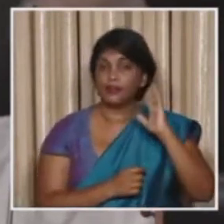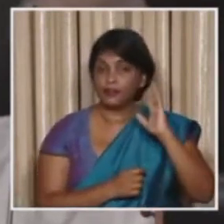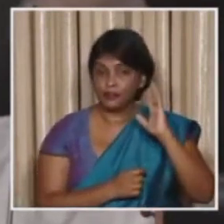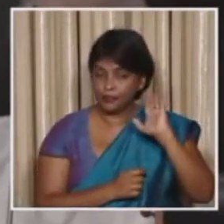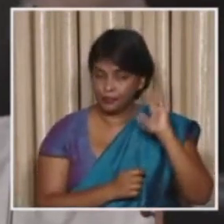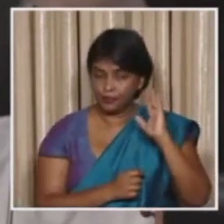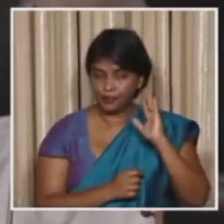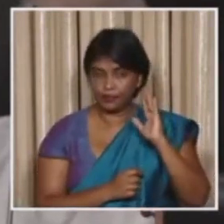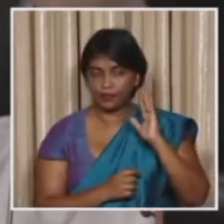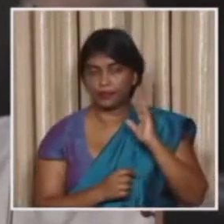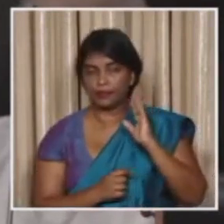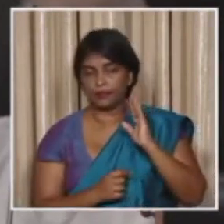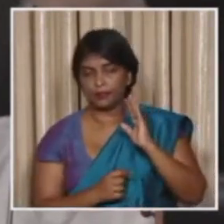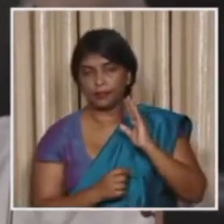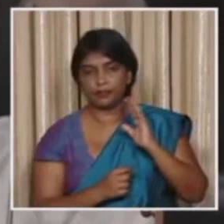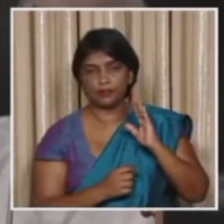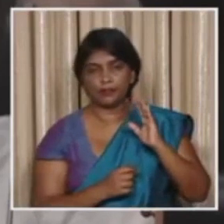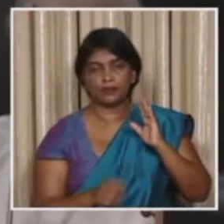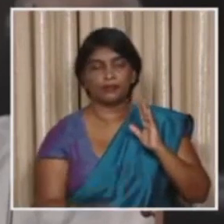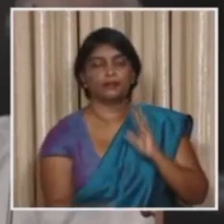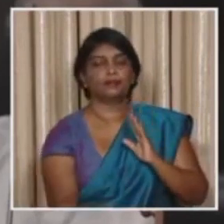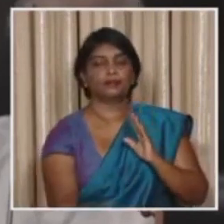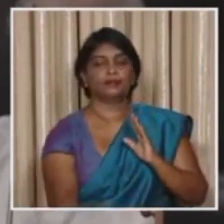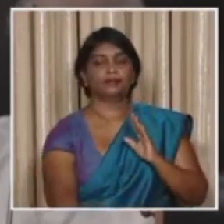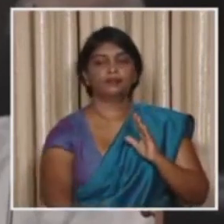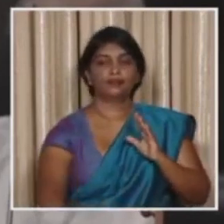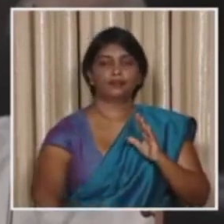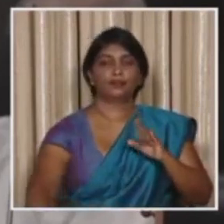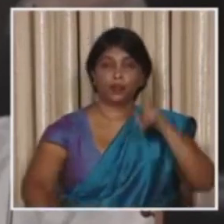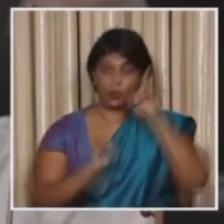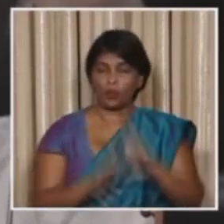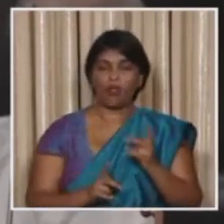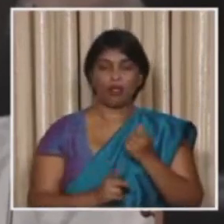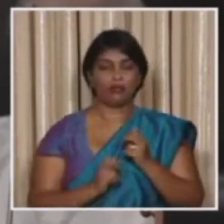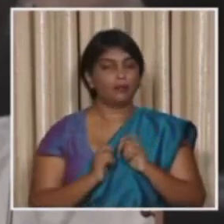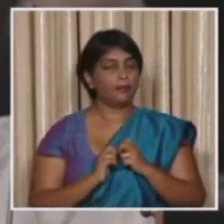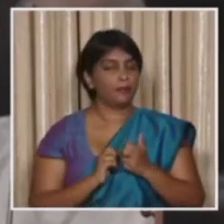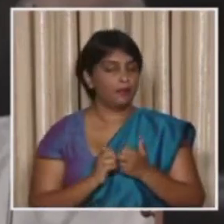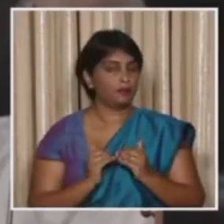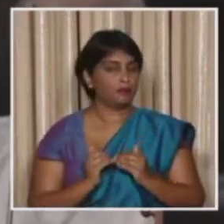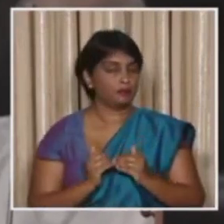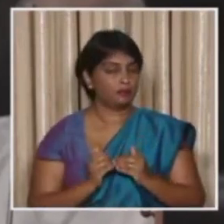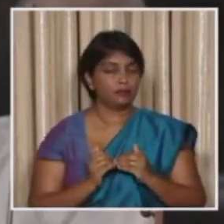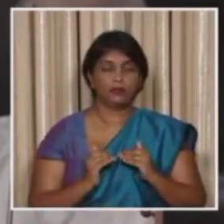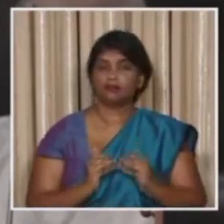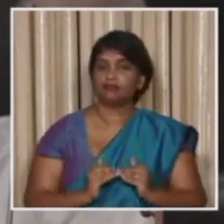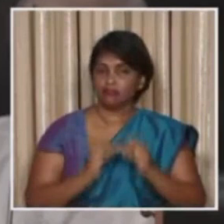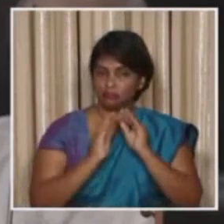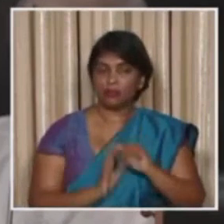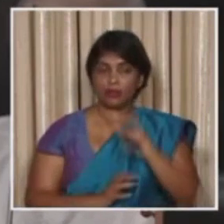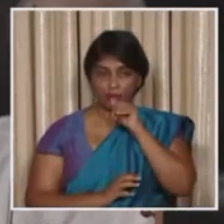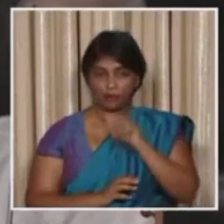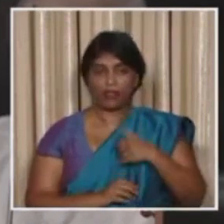nations emerging from an unprecedented economic crisis, as has been the experience of Sri Lanka. It must be understood that engaging in a